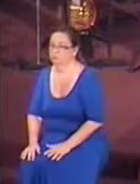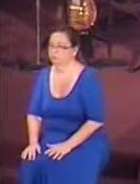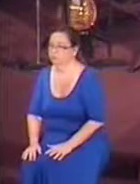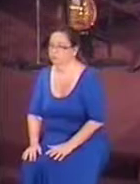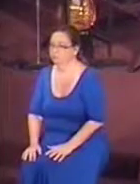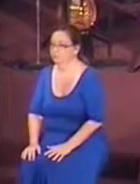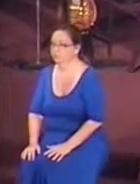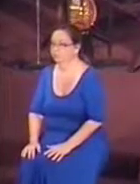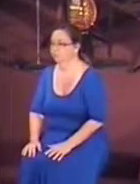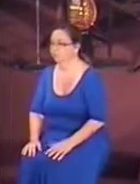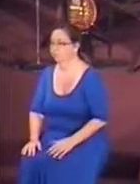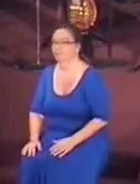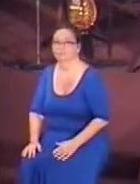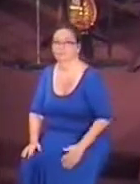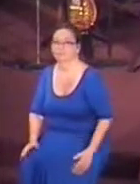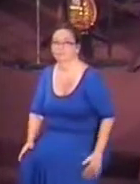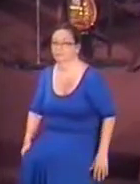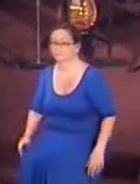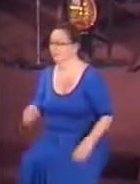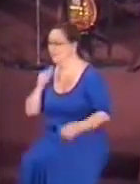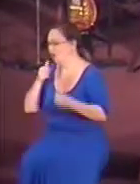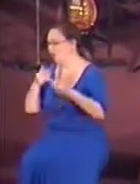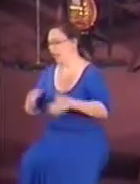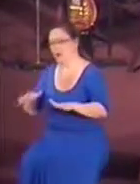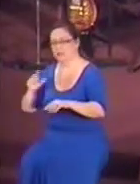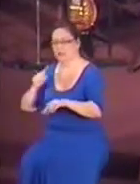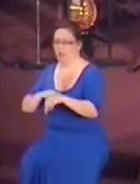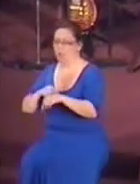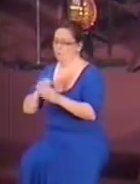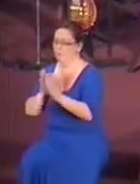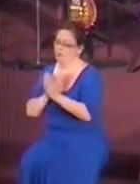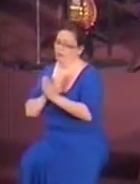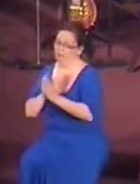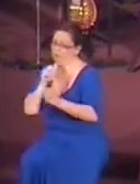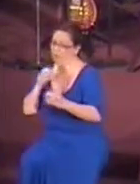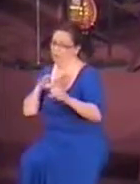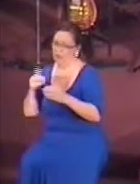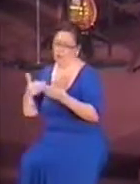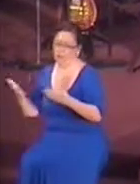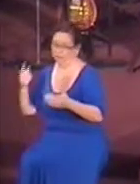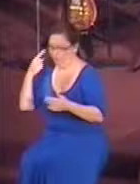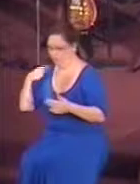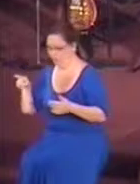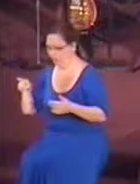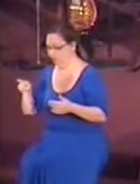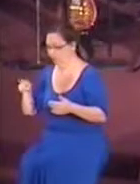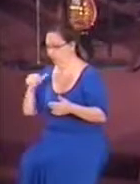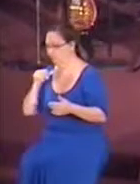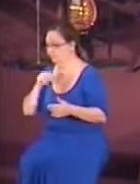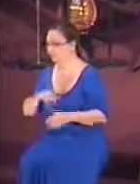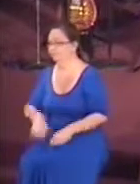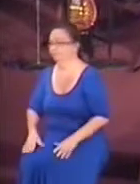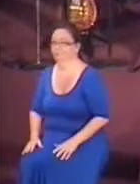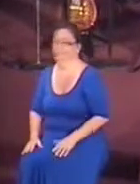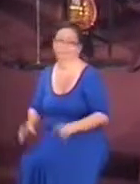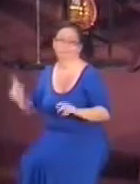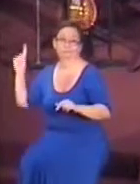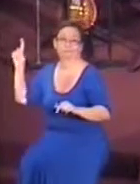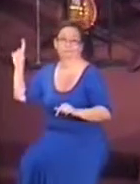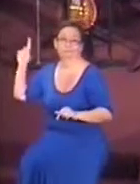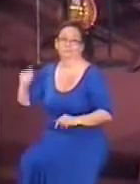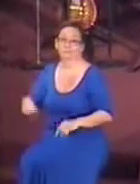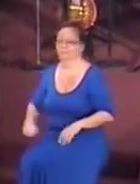time praying. Don't waste your time searching Christianity. It's not going to do anything for you. Don't forget to use the heads